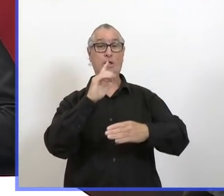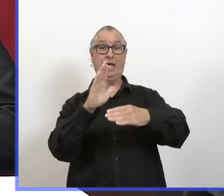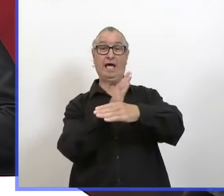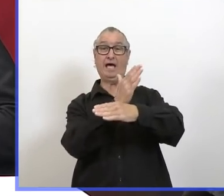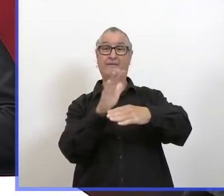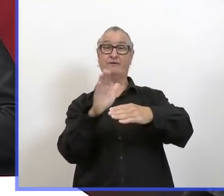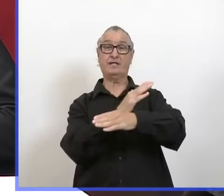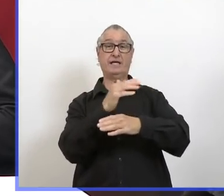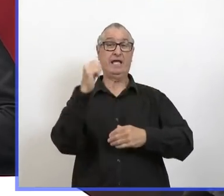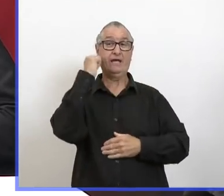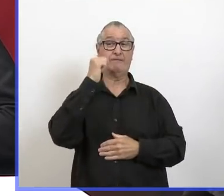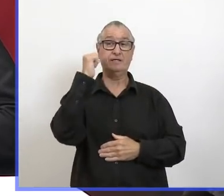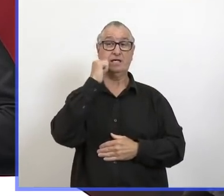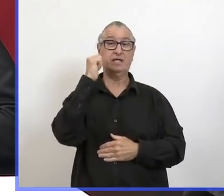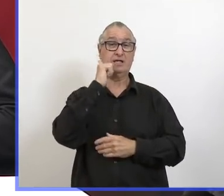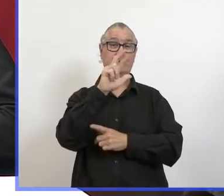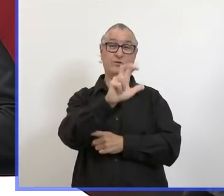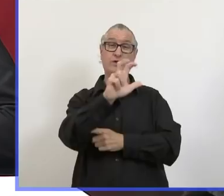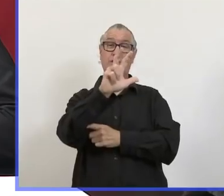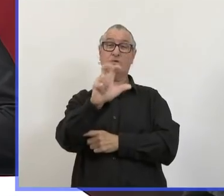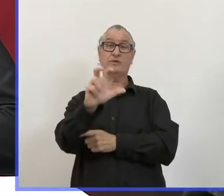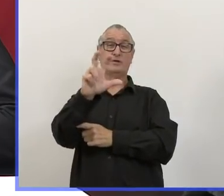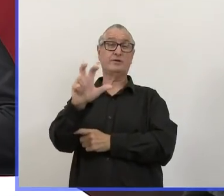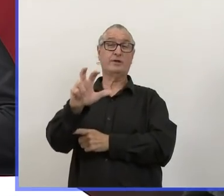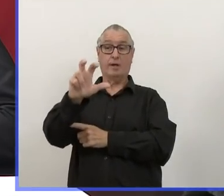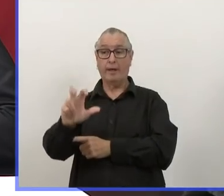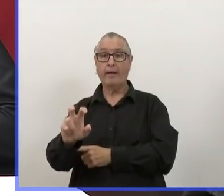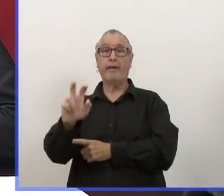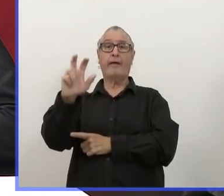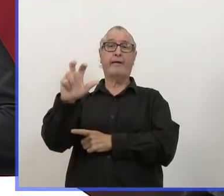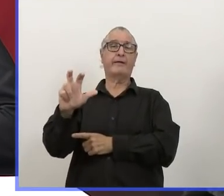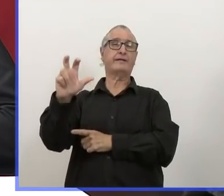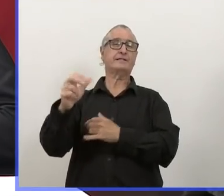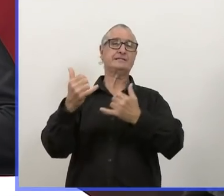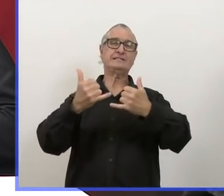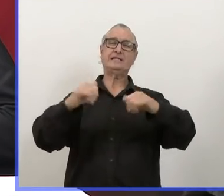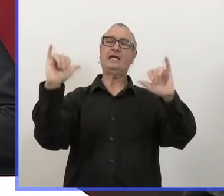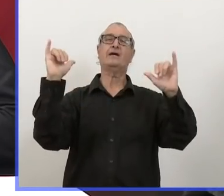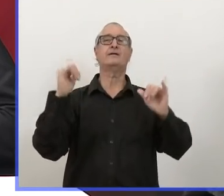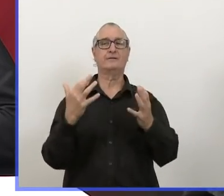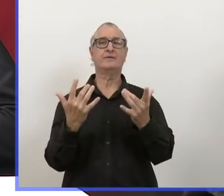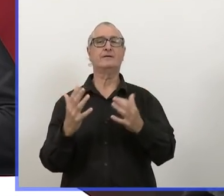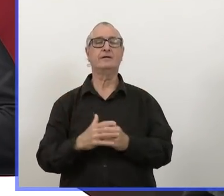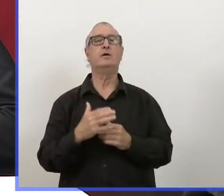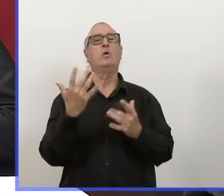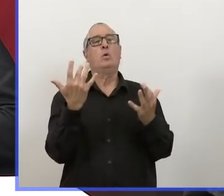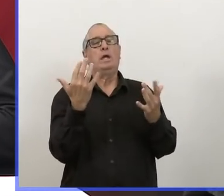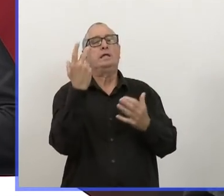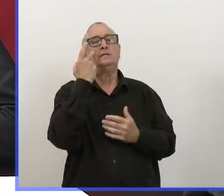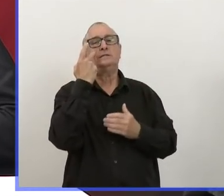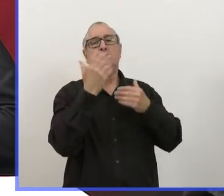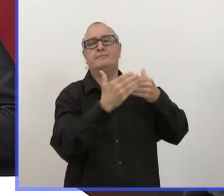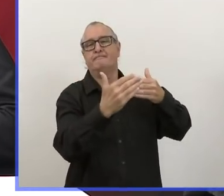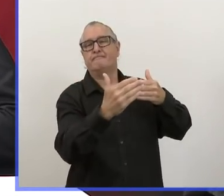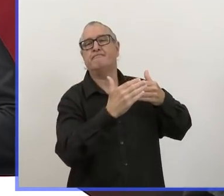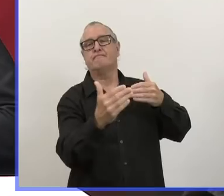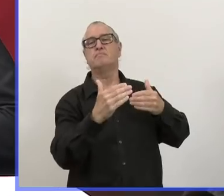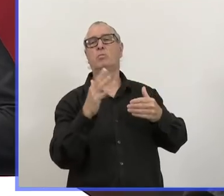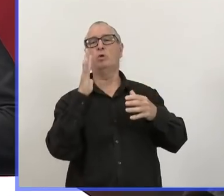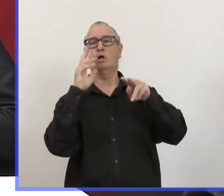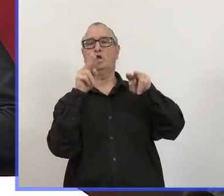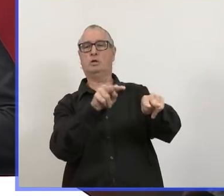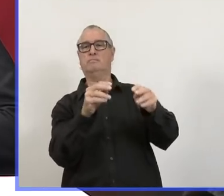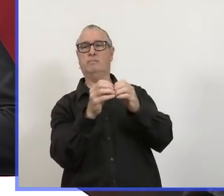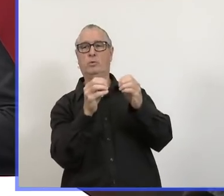information regarding orders and restrictions on the next set. We're going to have some discussions about it. And once more information is available, we'll provide that to